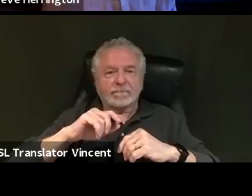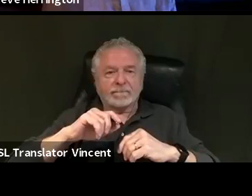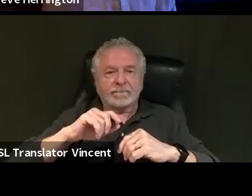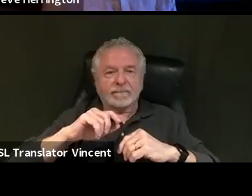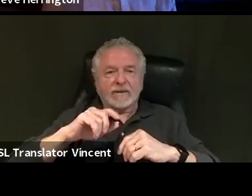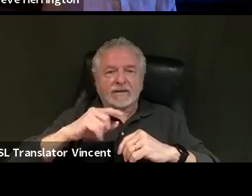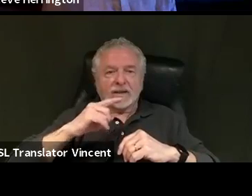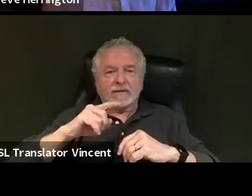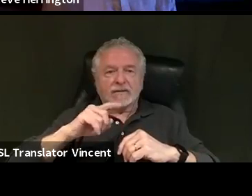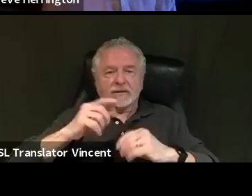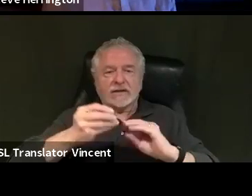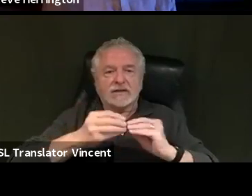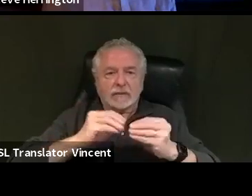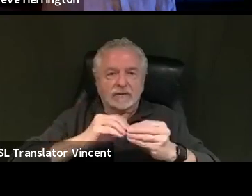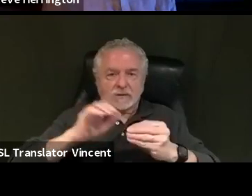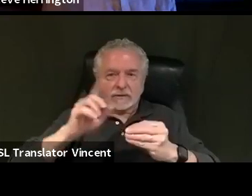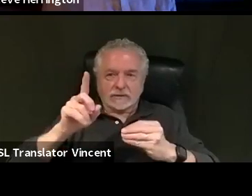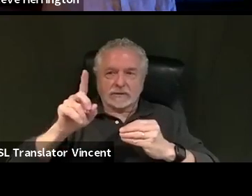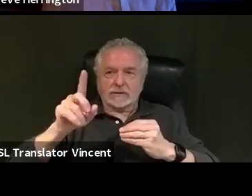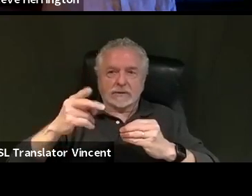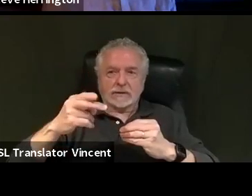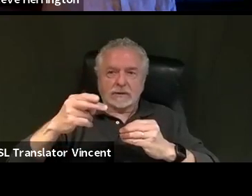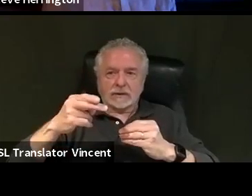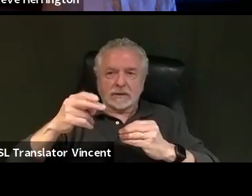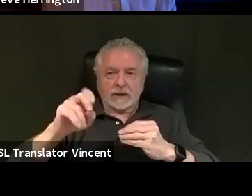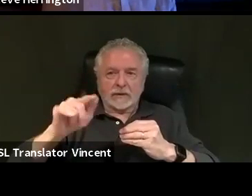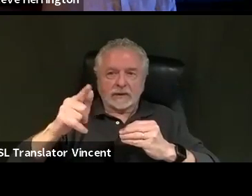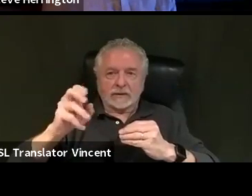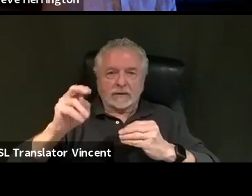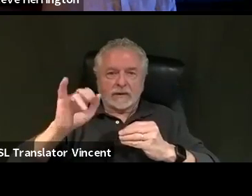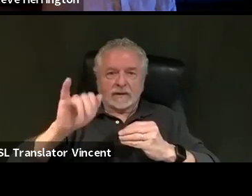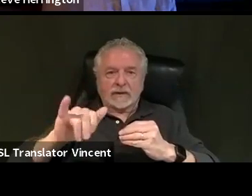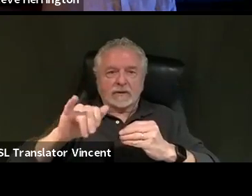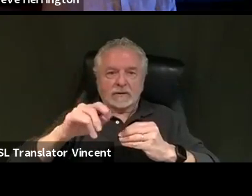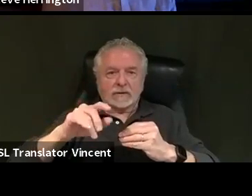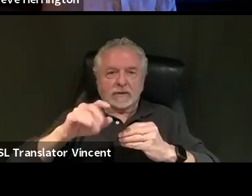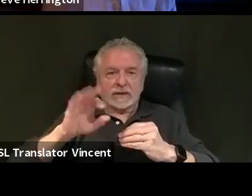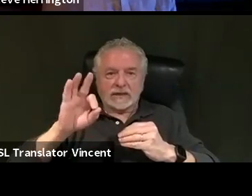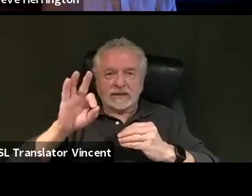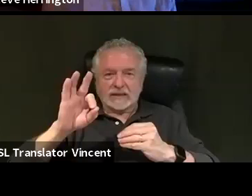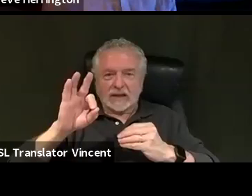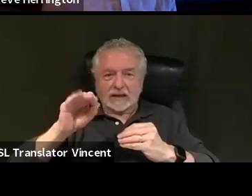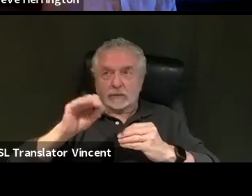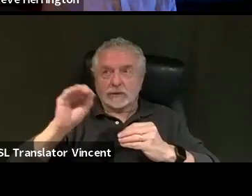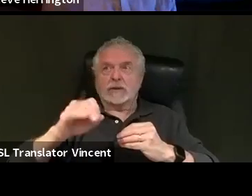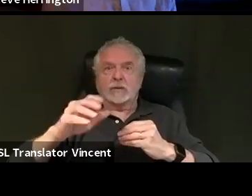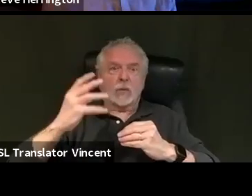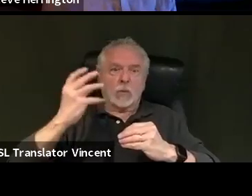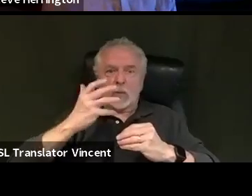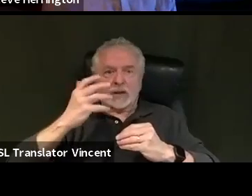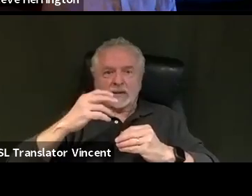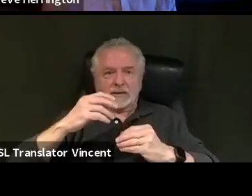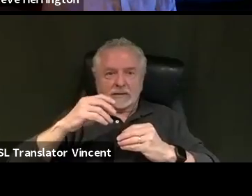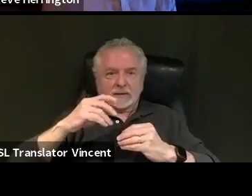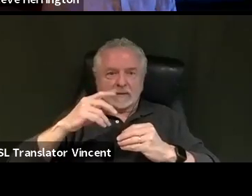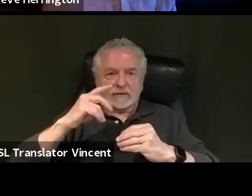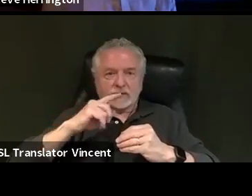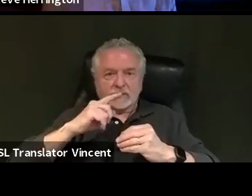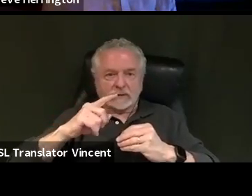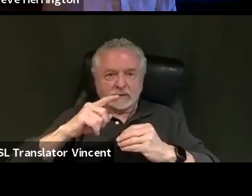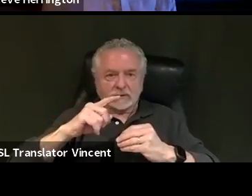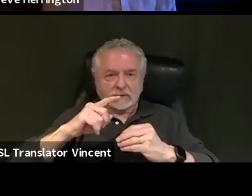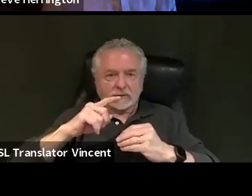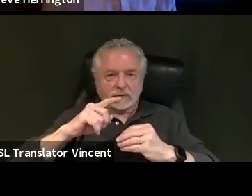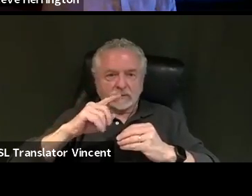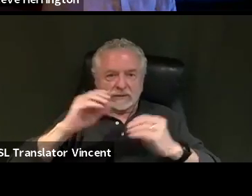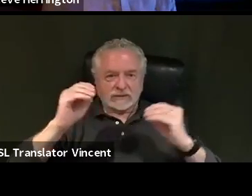when you say these numbers, Dr. Harrington, I mean, 85 to 90%, it's like maybe the folks who vaccinated SCO